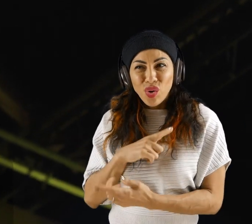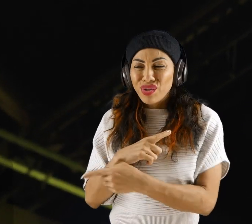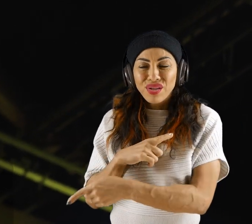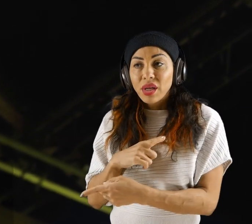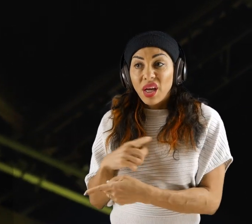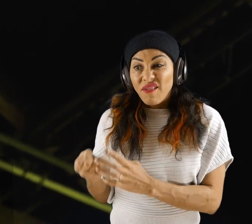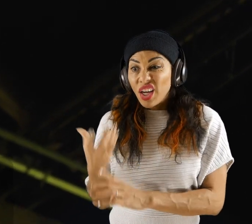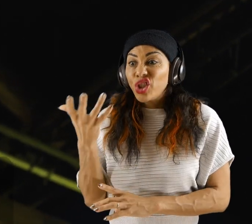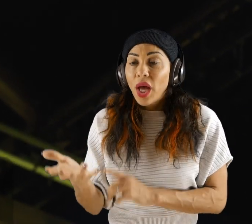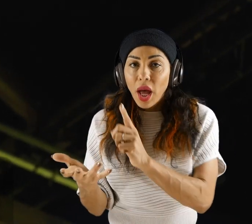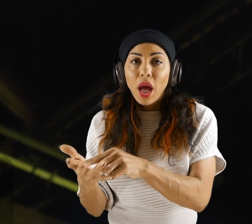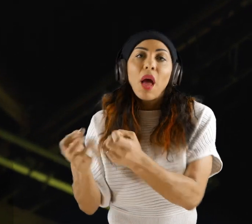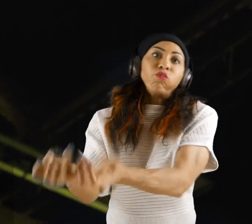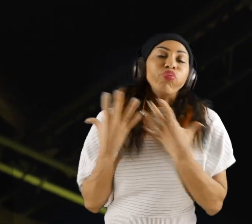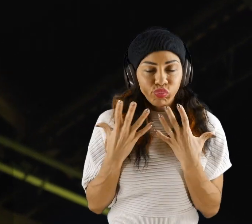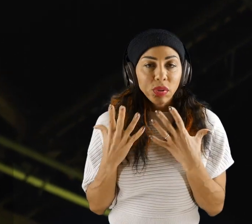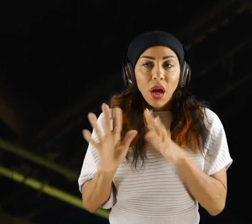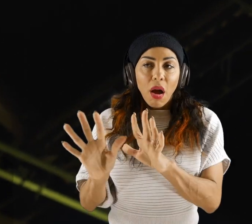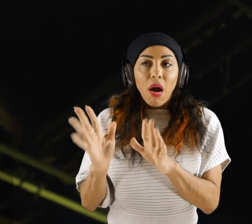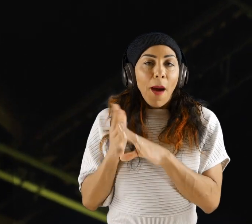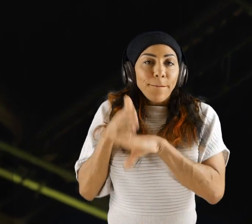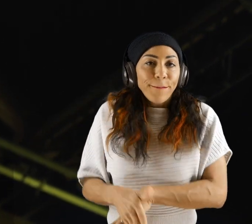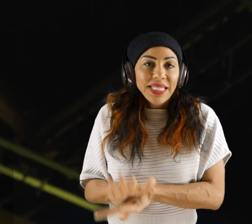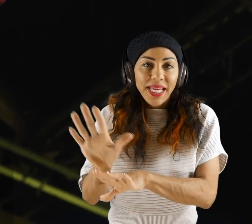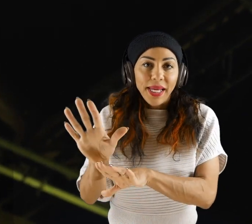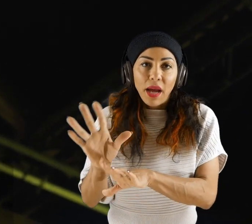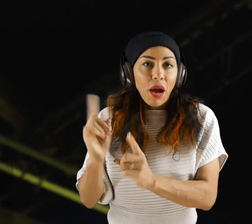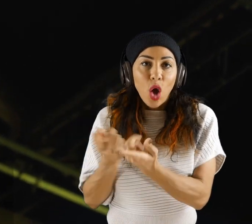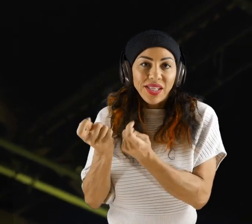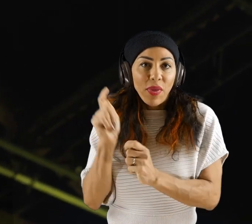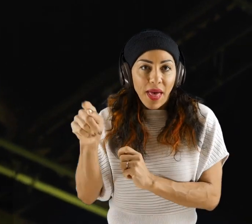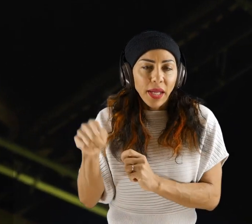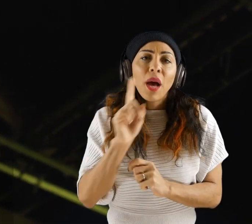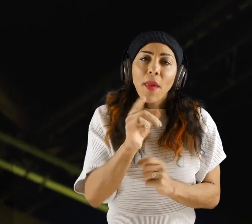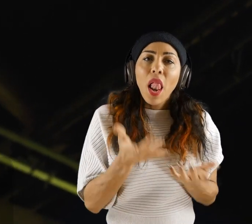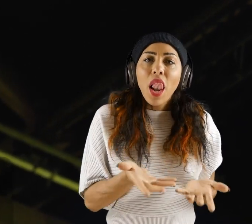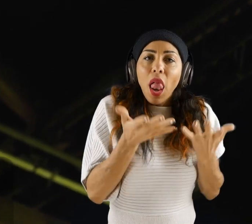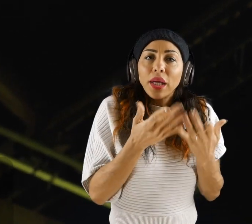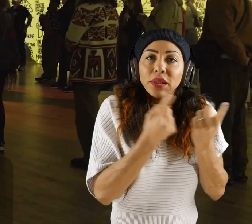But with lighter things, like, yeah, this is a good example. Like,